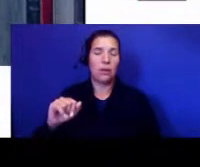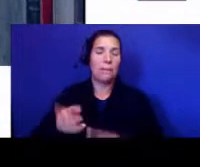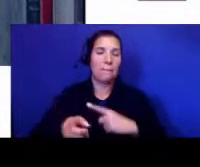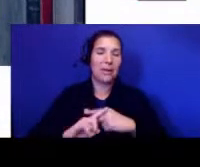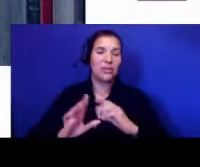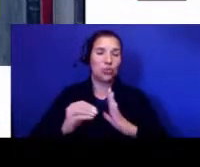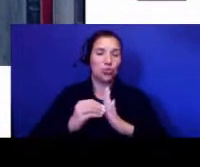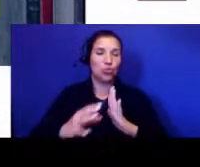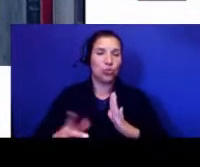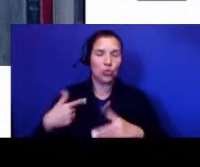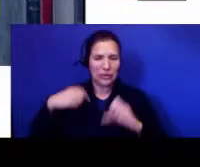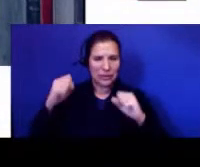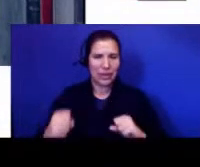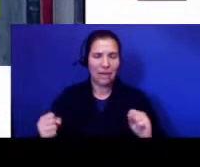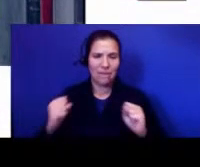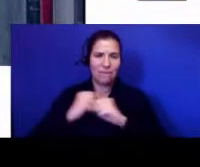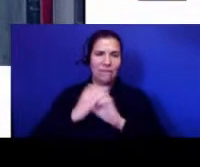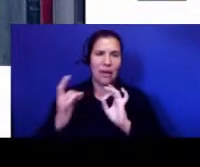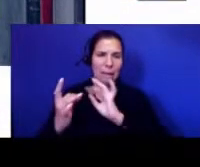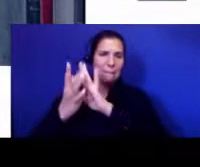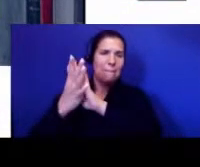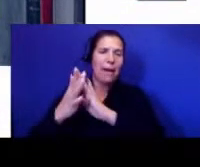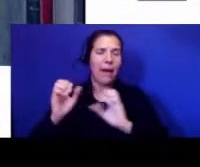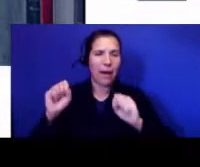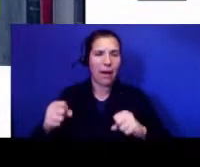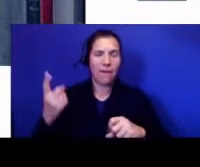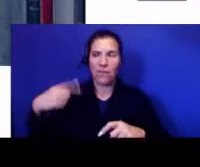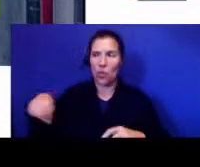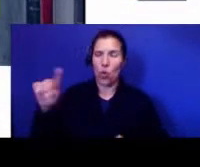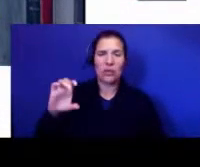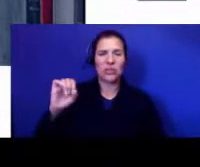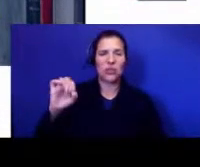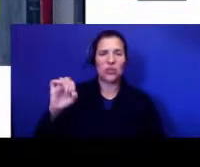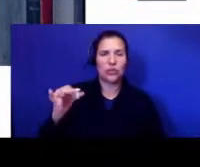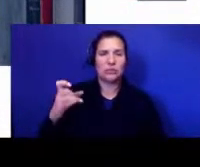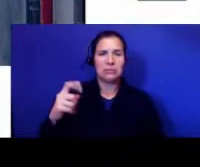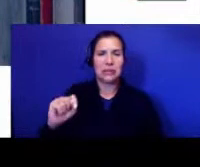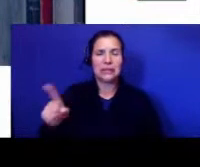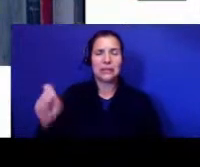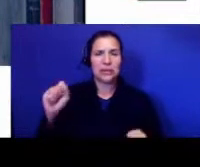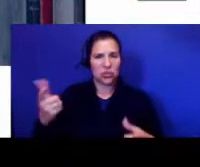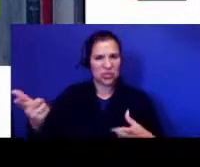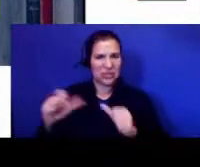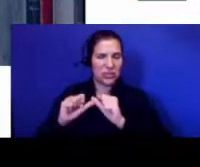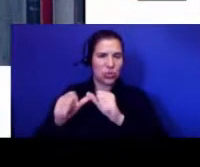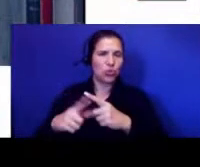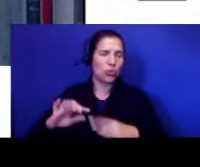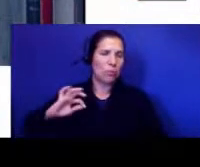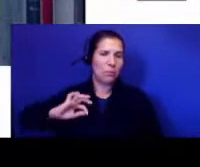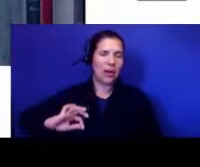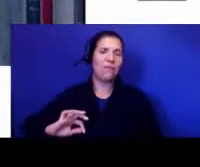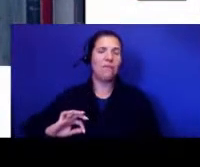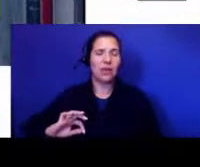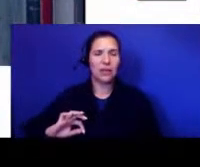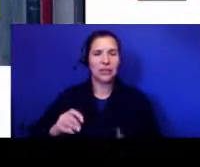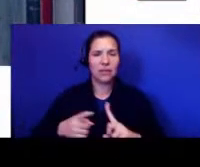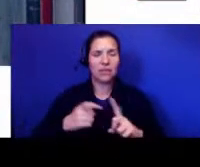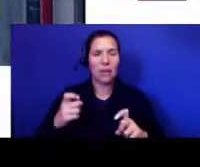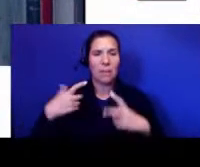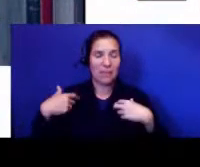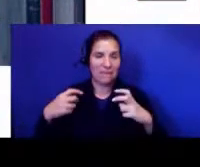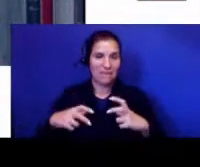back. These far-right extremists have continued to benefit from the